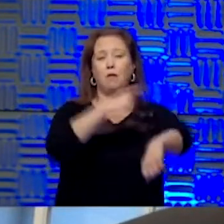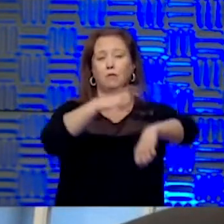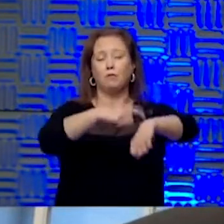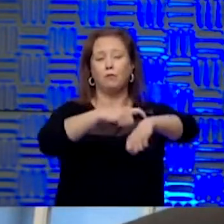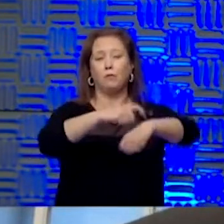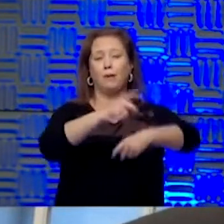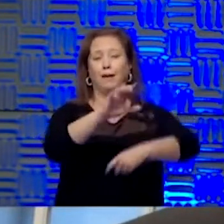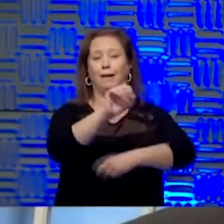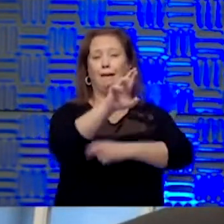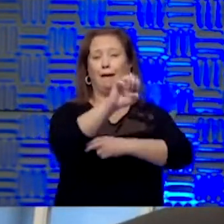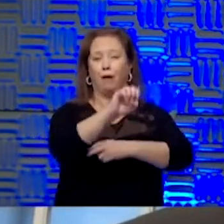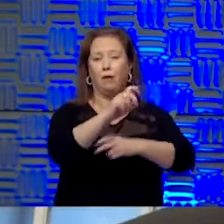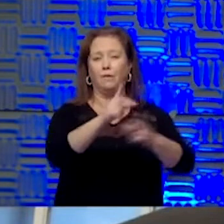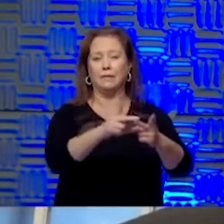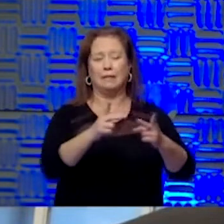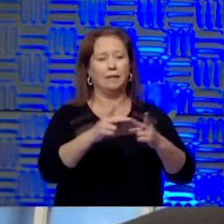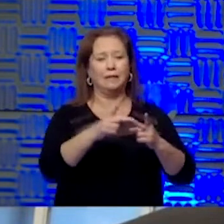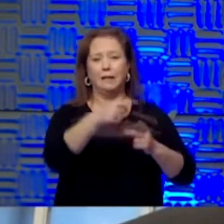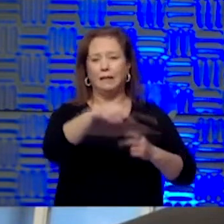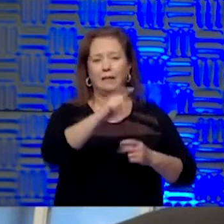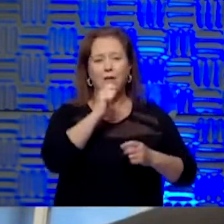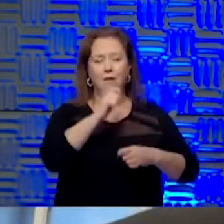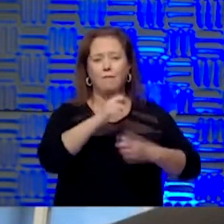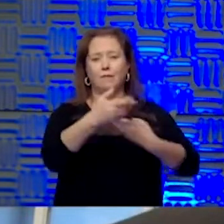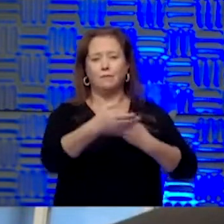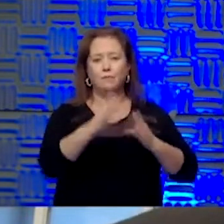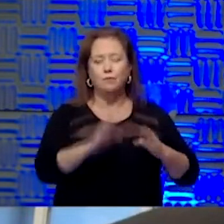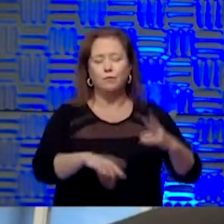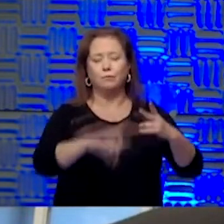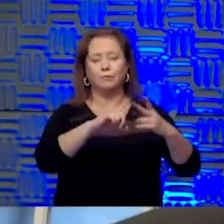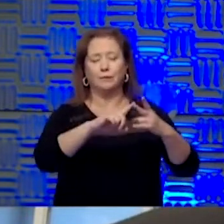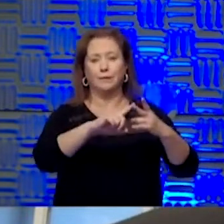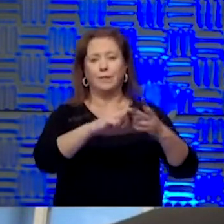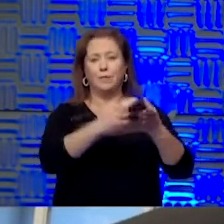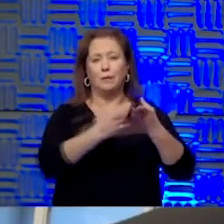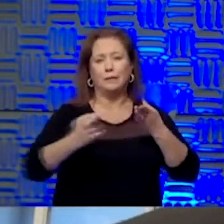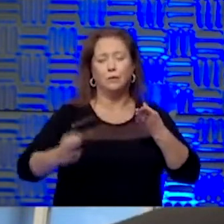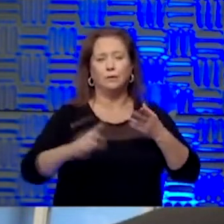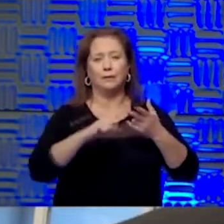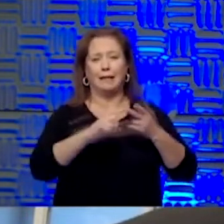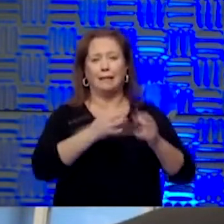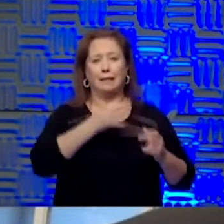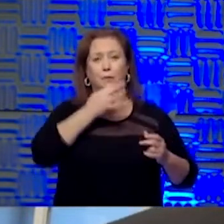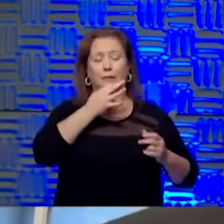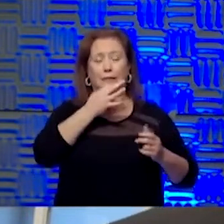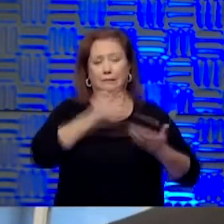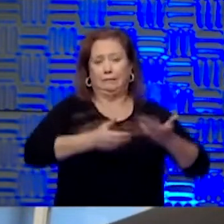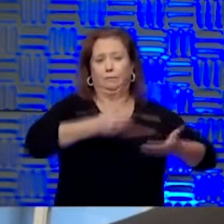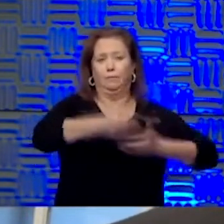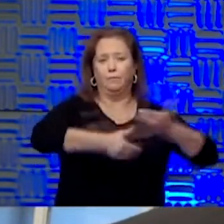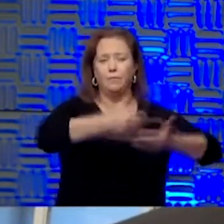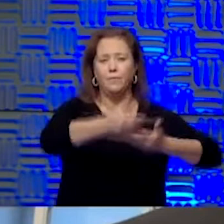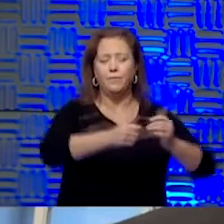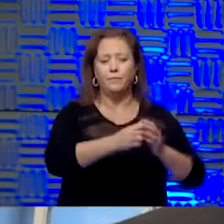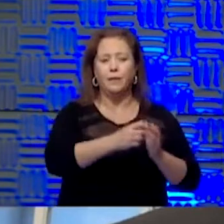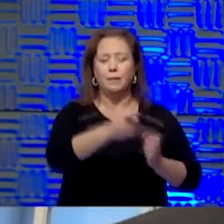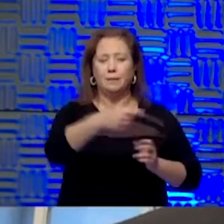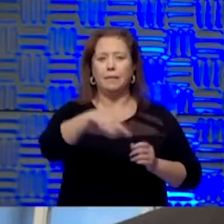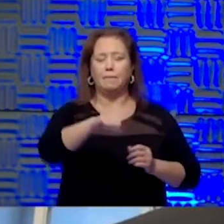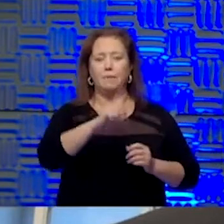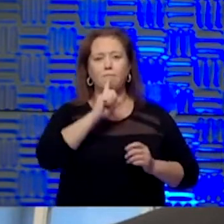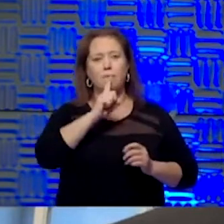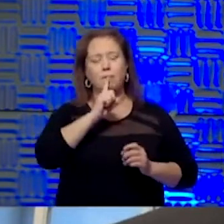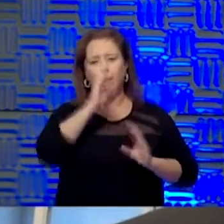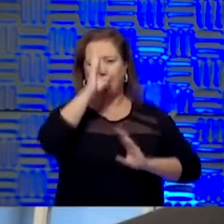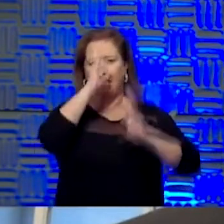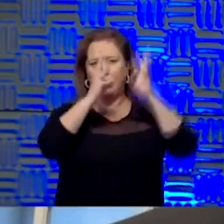the room, the resources, the expertise to quickly move. But yet again, they've been very innovative